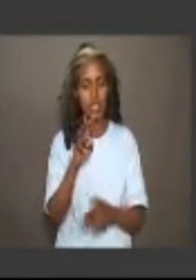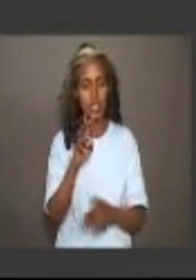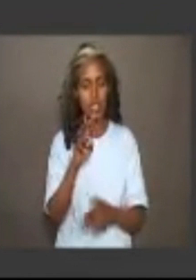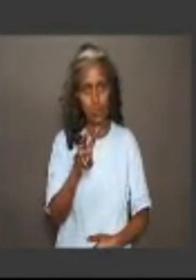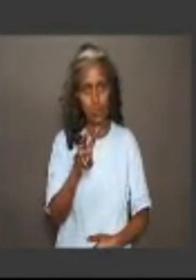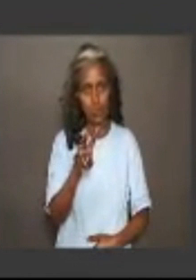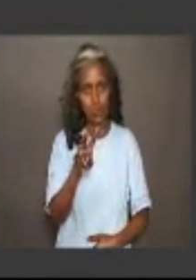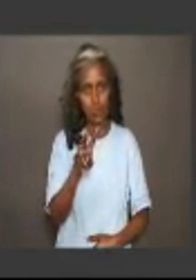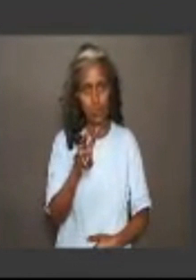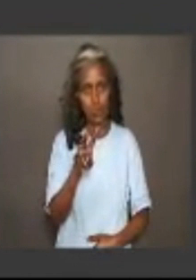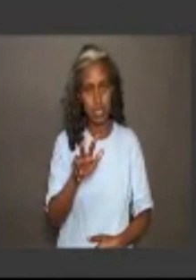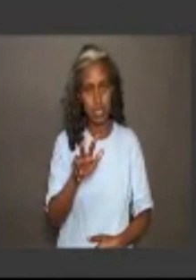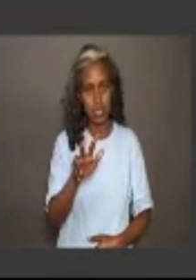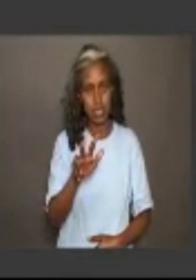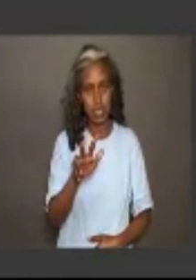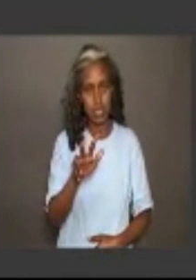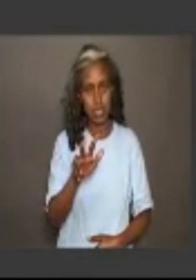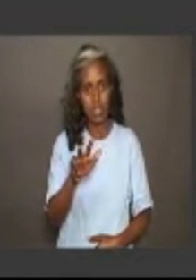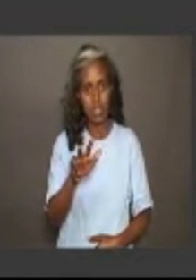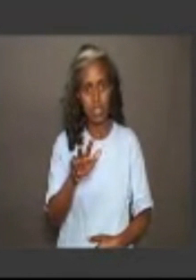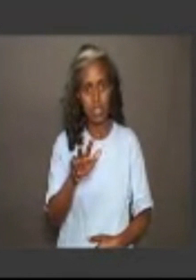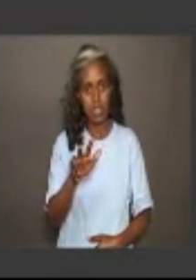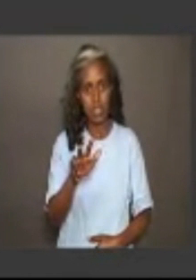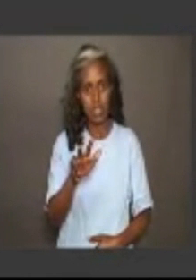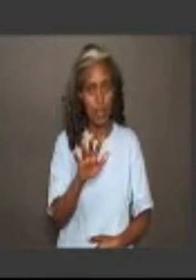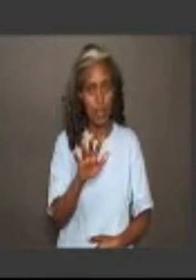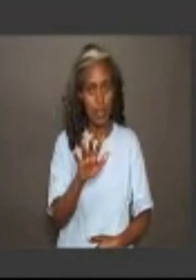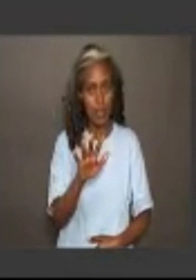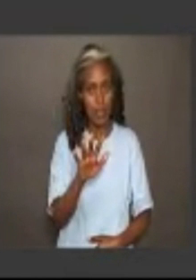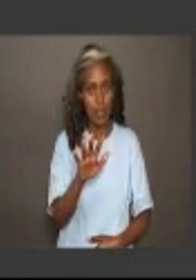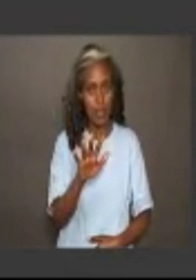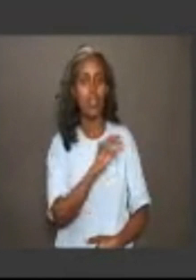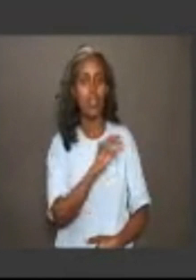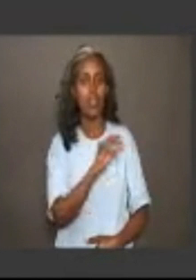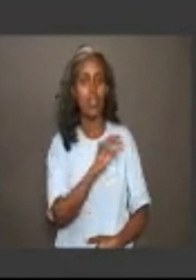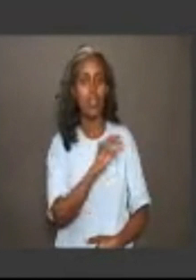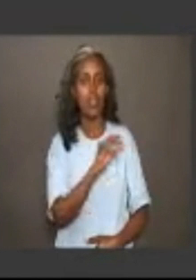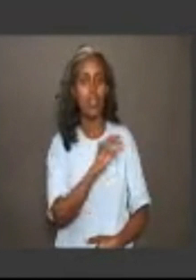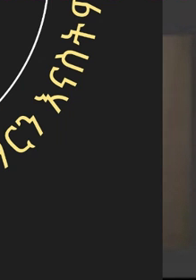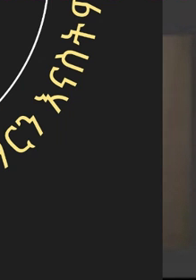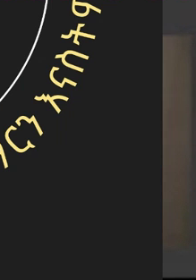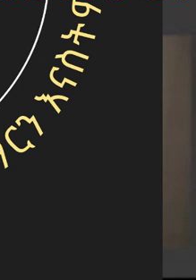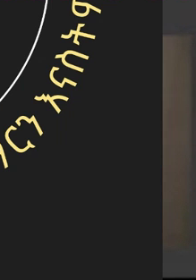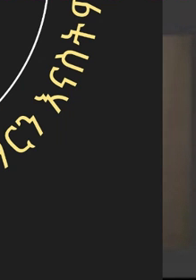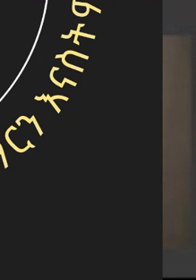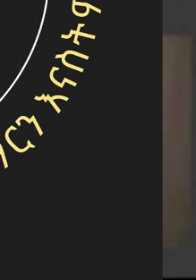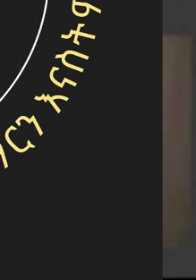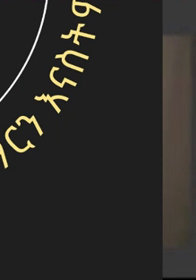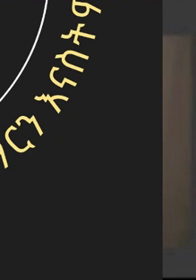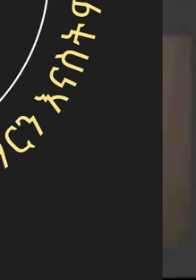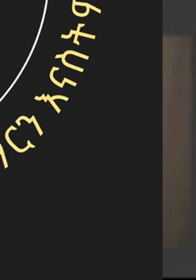3, 5, and 43. Great work,